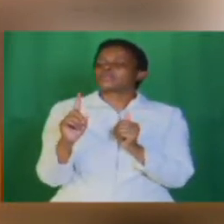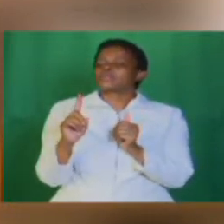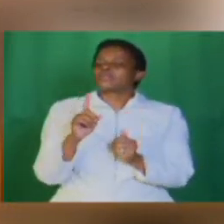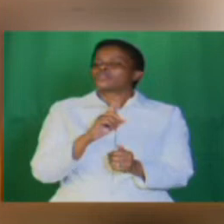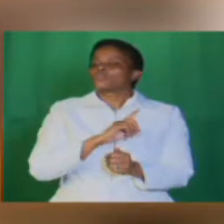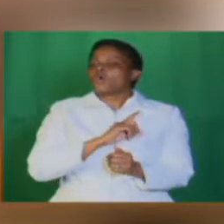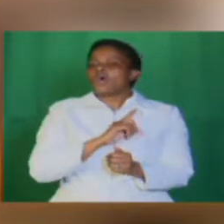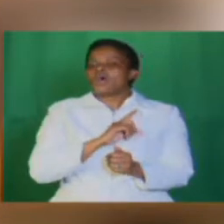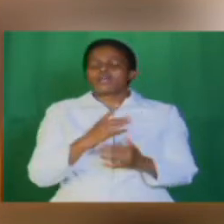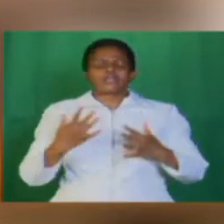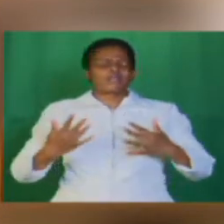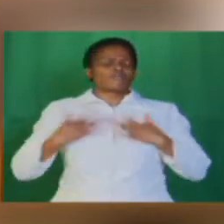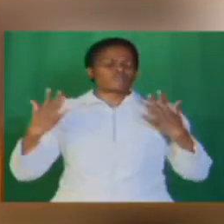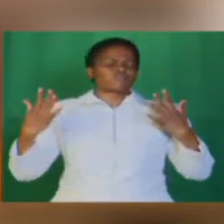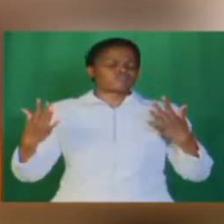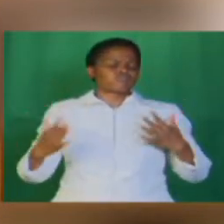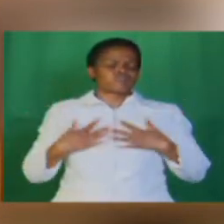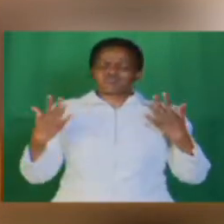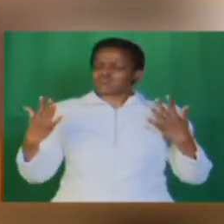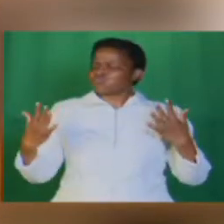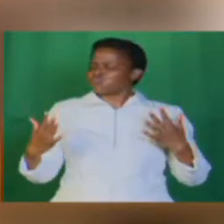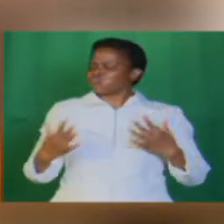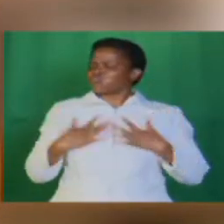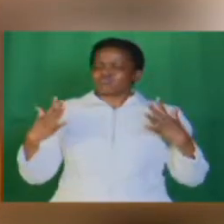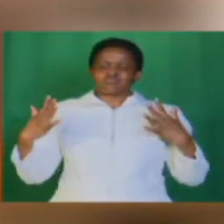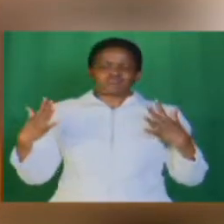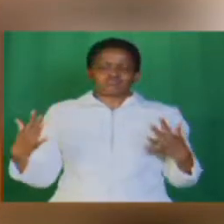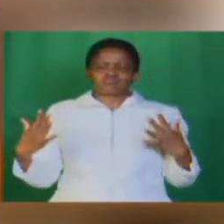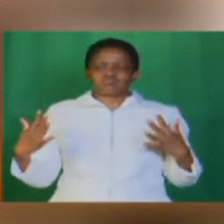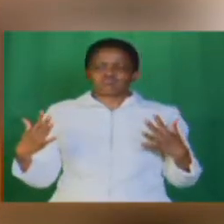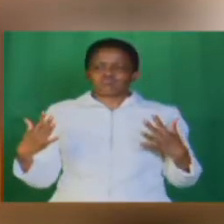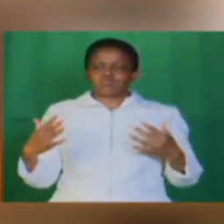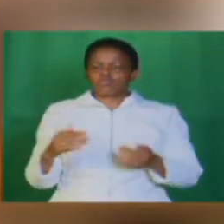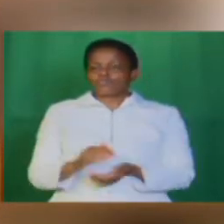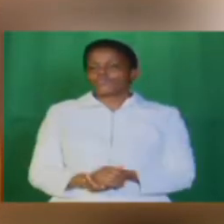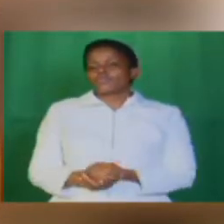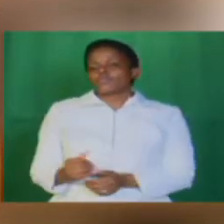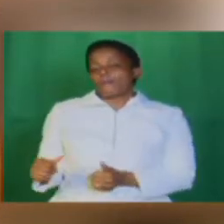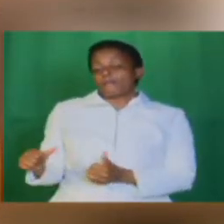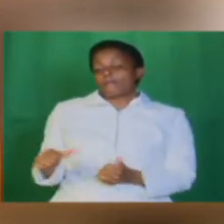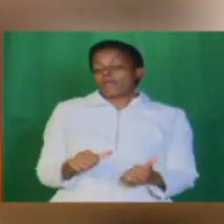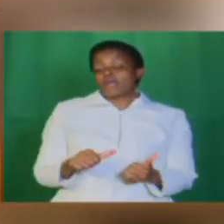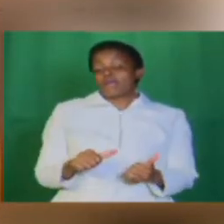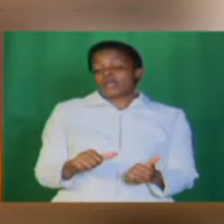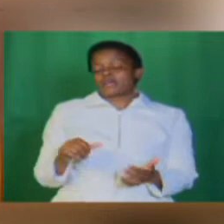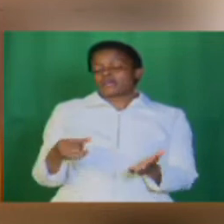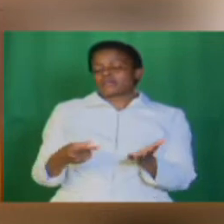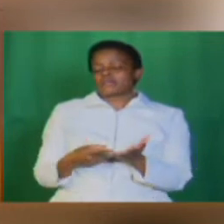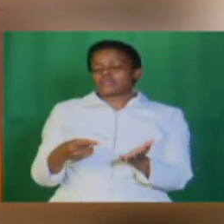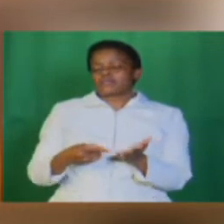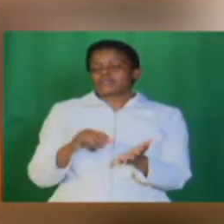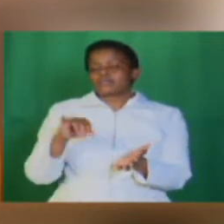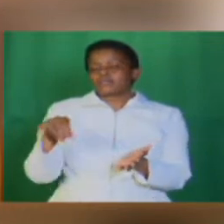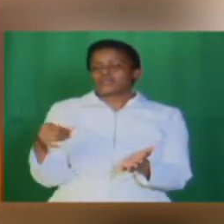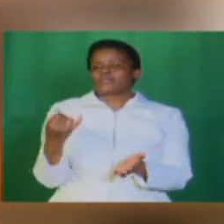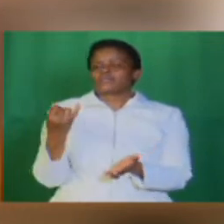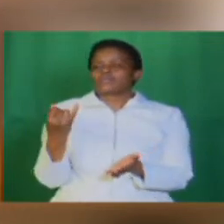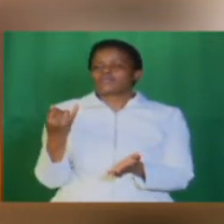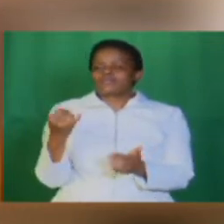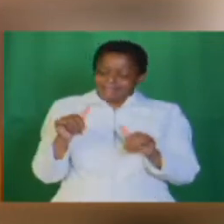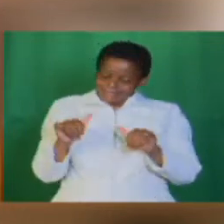had great joy. Okay. So they went back to Jerusalem and they stayed in